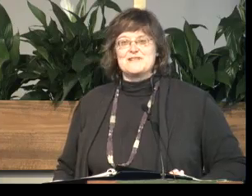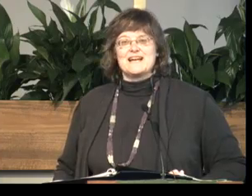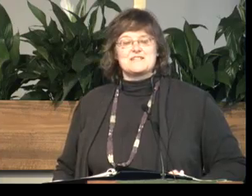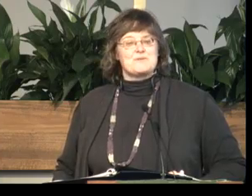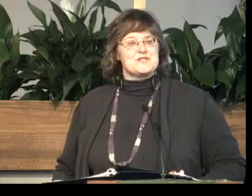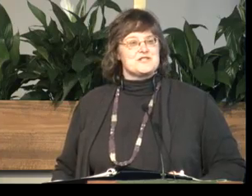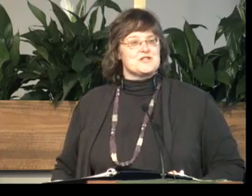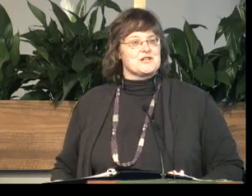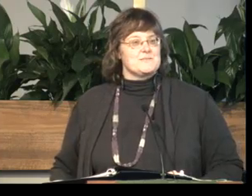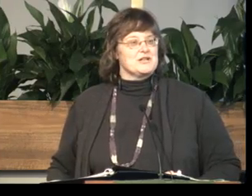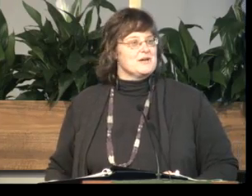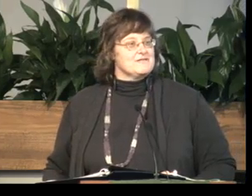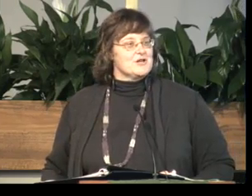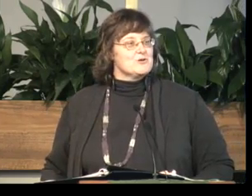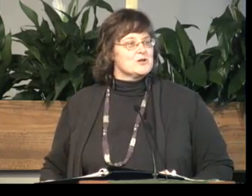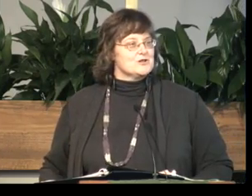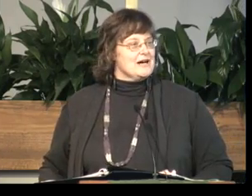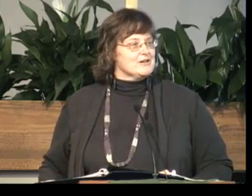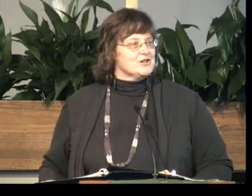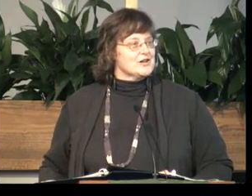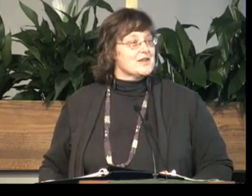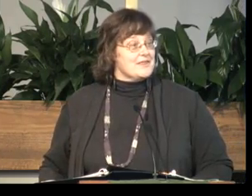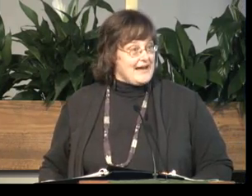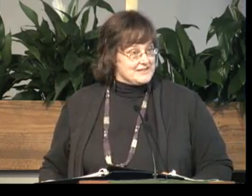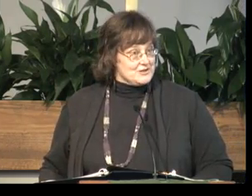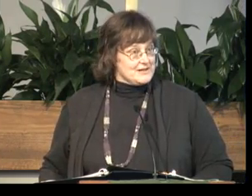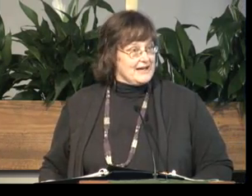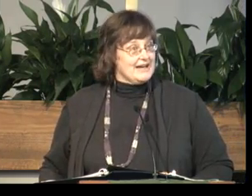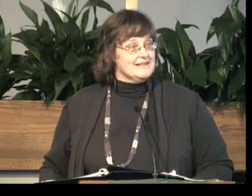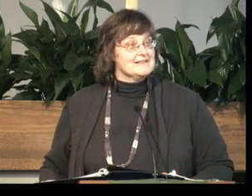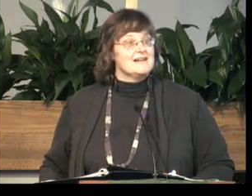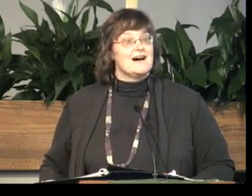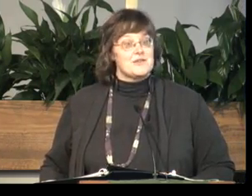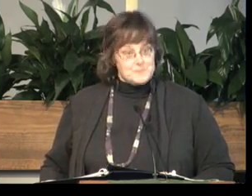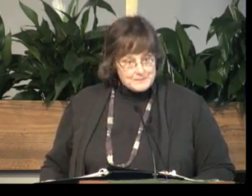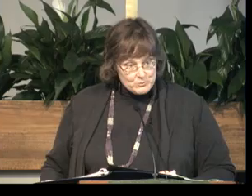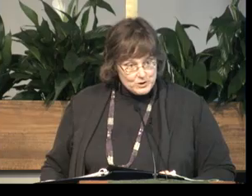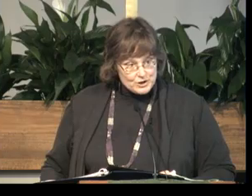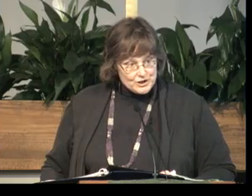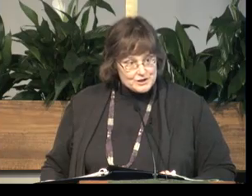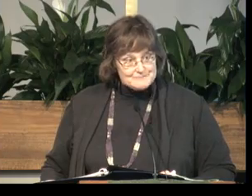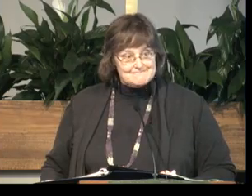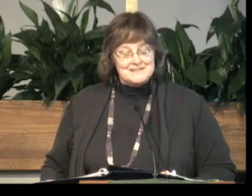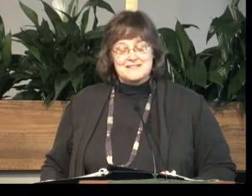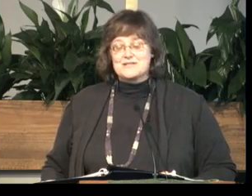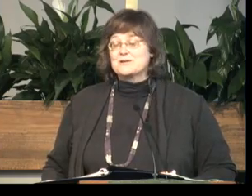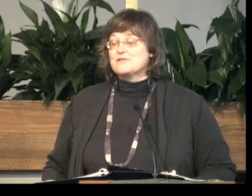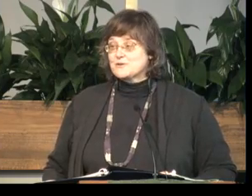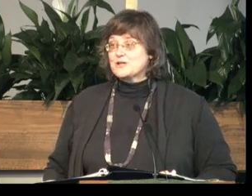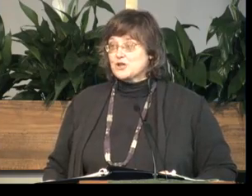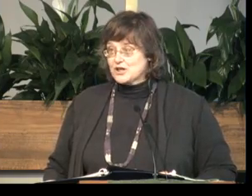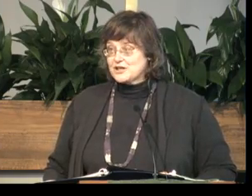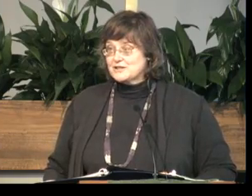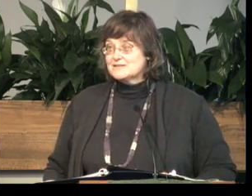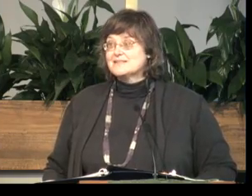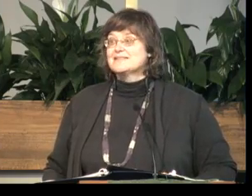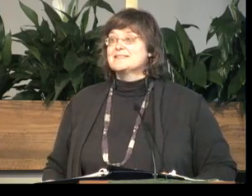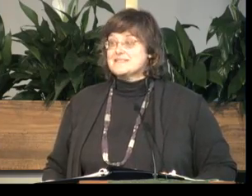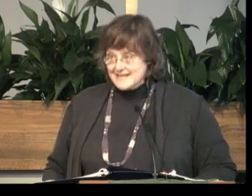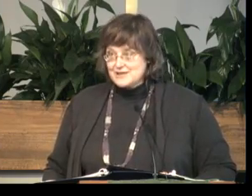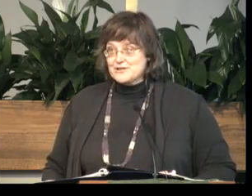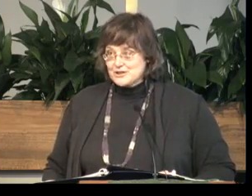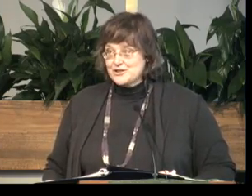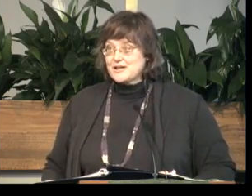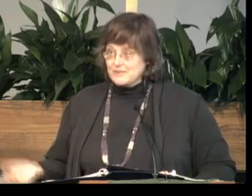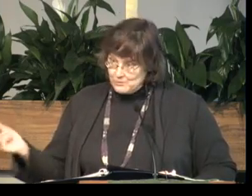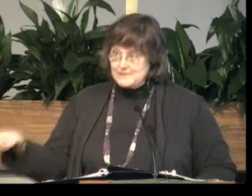If you'd like to purchase a turkey but you have no clue how to cook, that's okay. Other people will cook. So if you can cook,